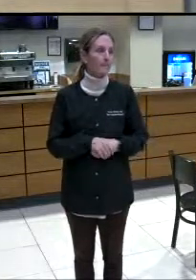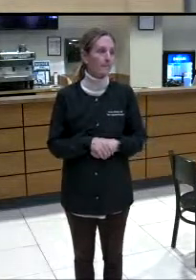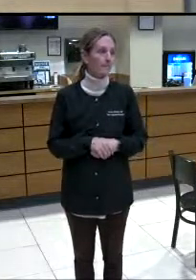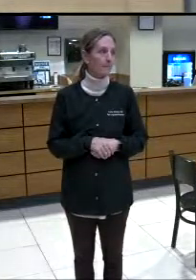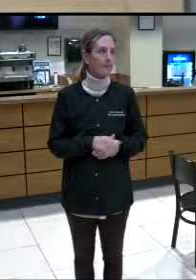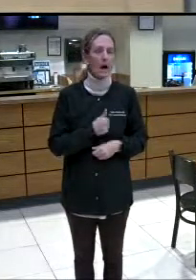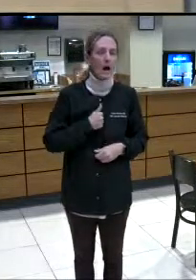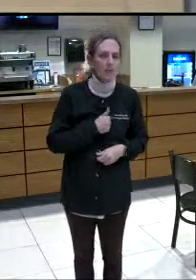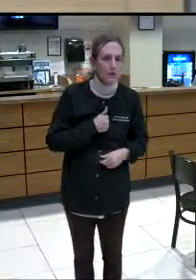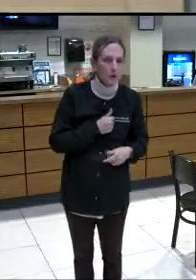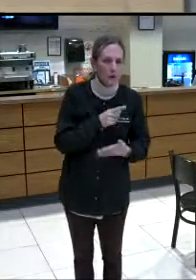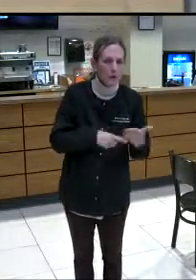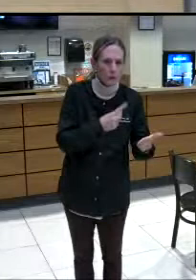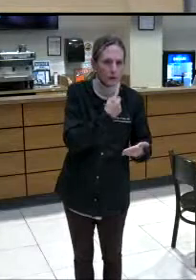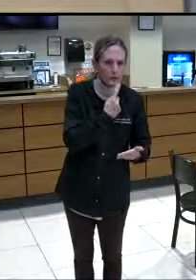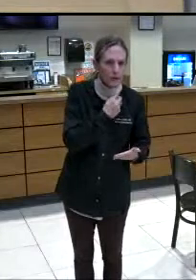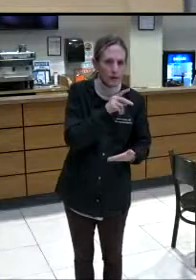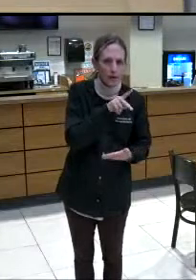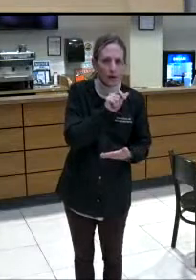I'm sorry, what was that, Ms. Palmer?